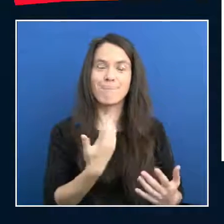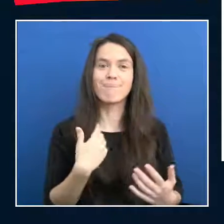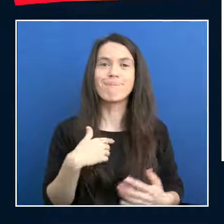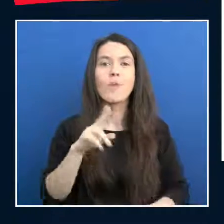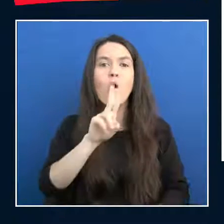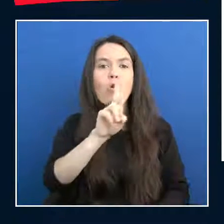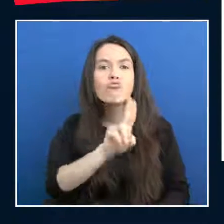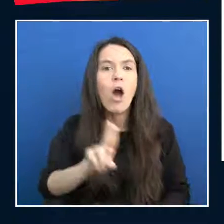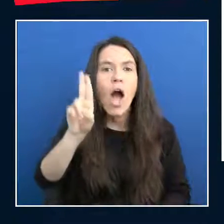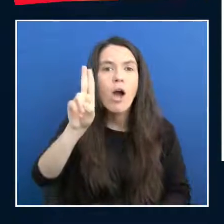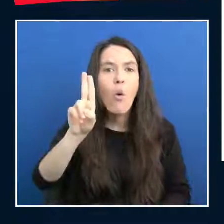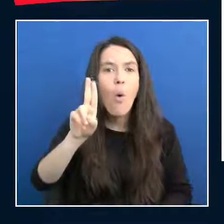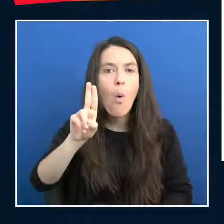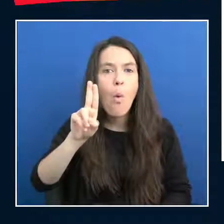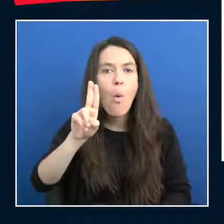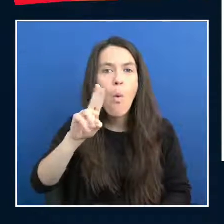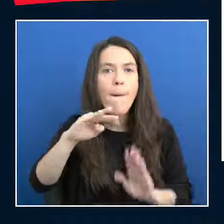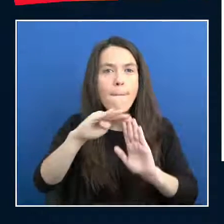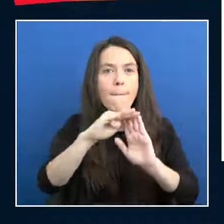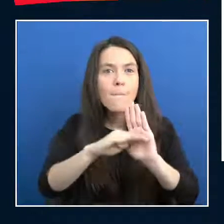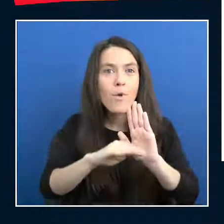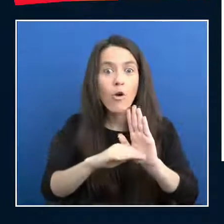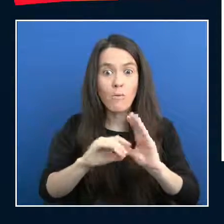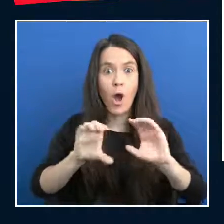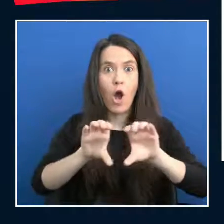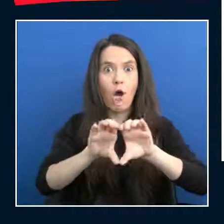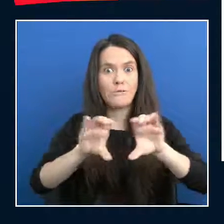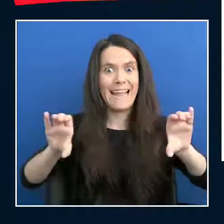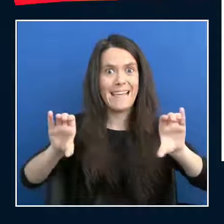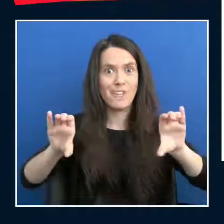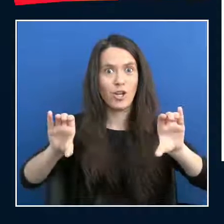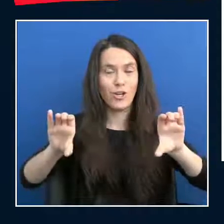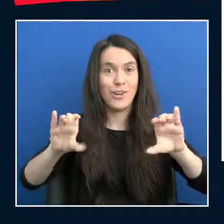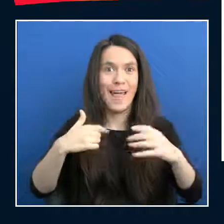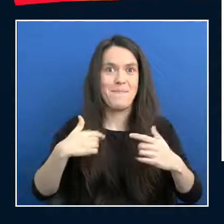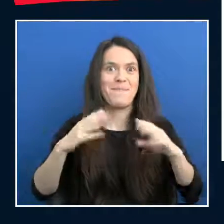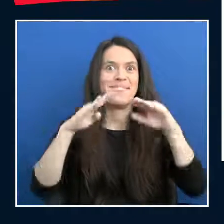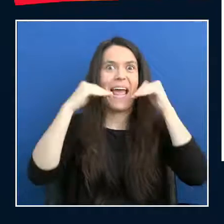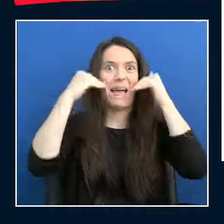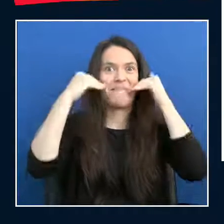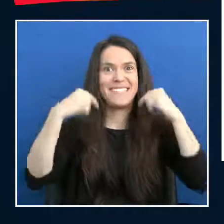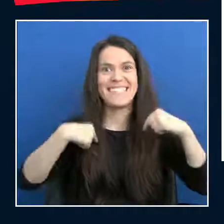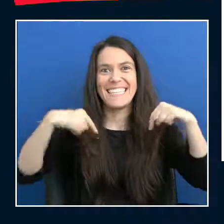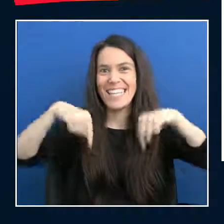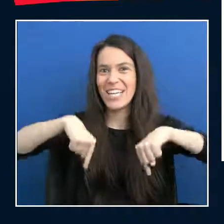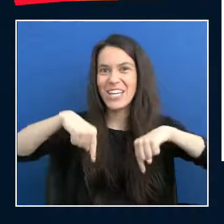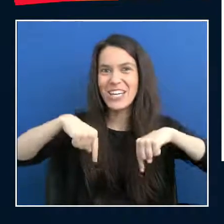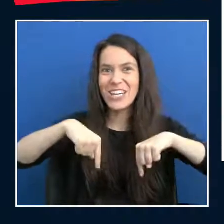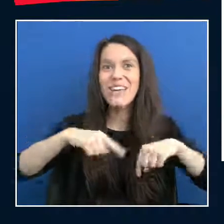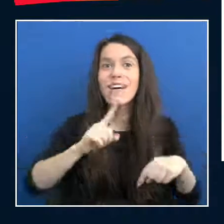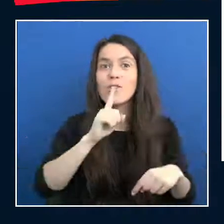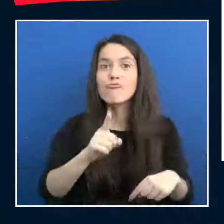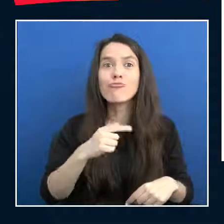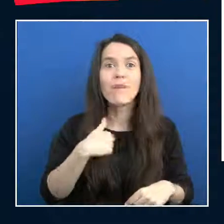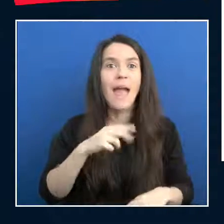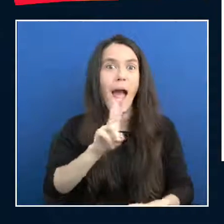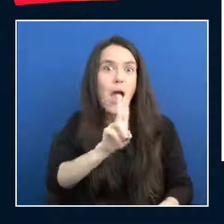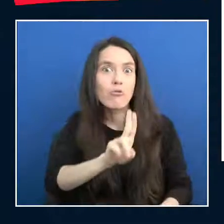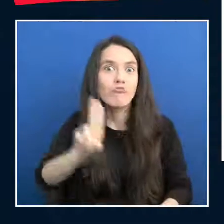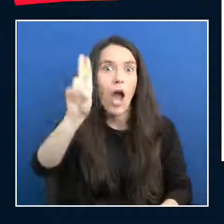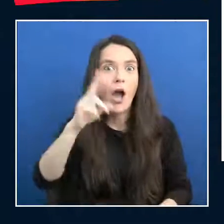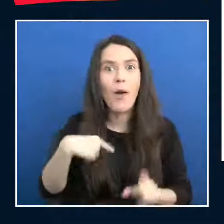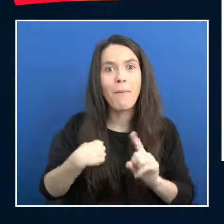application. I'm so happy that I'm with you here, Emma, because actually I'm a Umbraco newbie, so